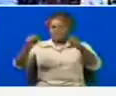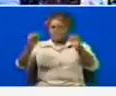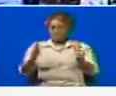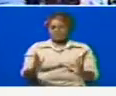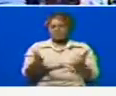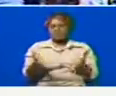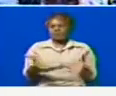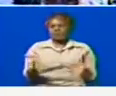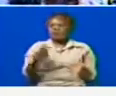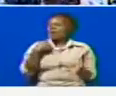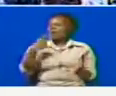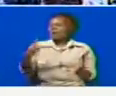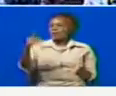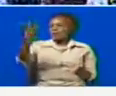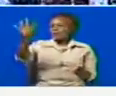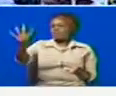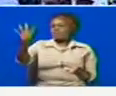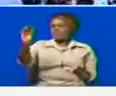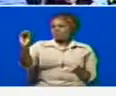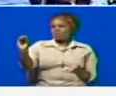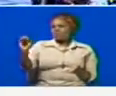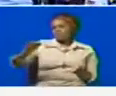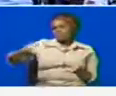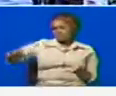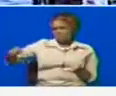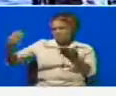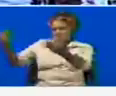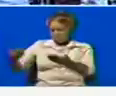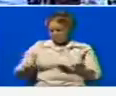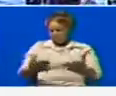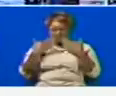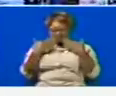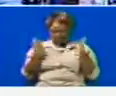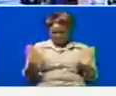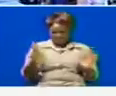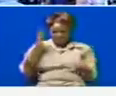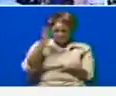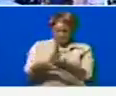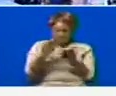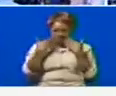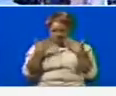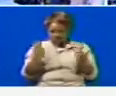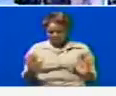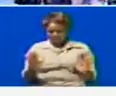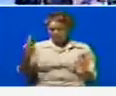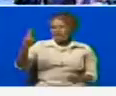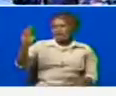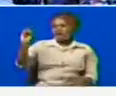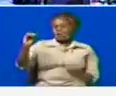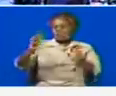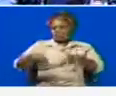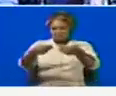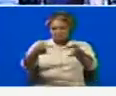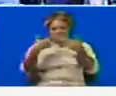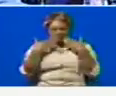Currently 140 constituencies have brought in their results. They have been verified. The returning officers have handed